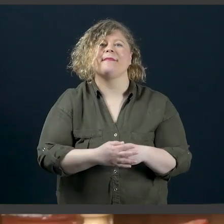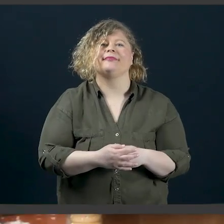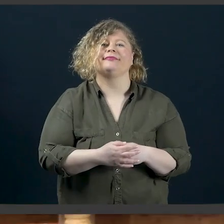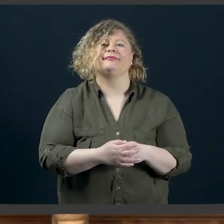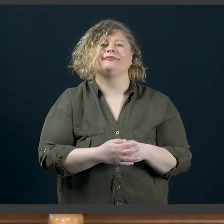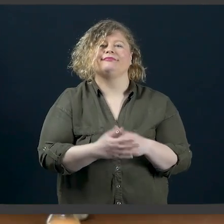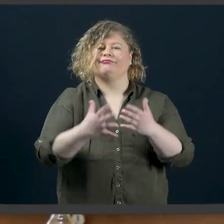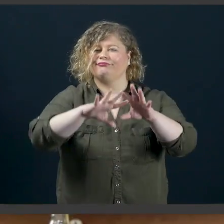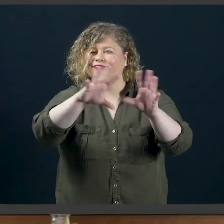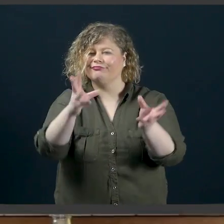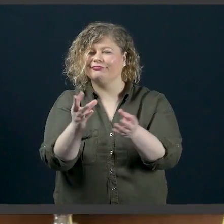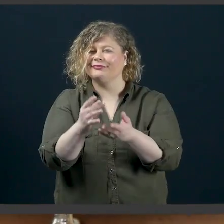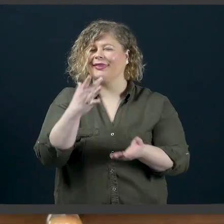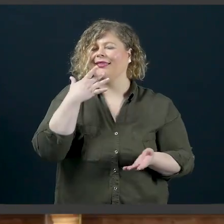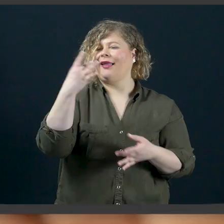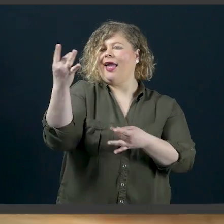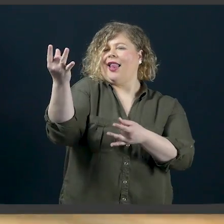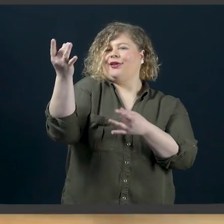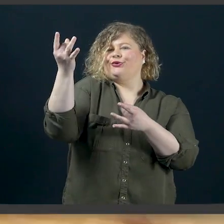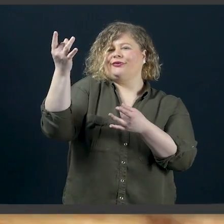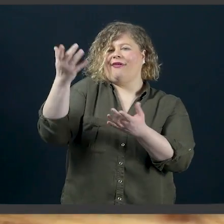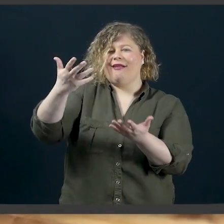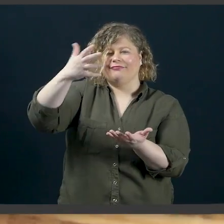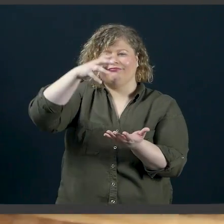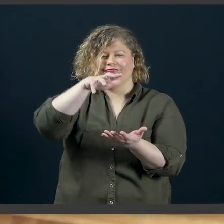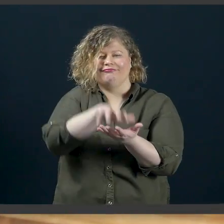time to cover this deliciousness.